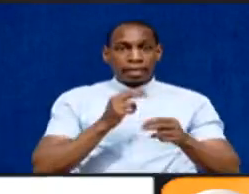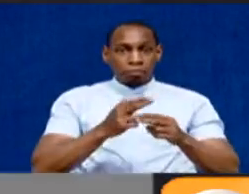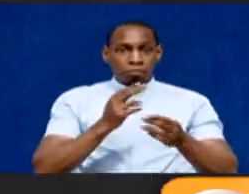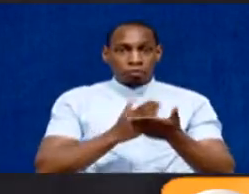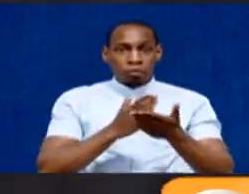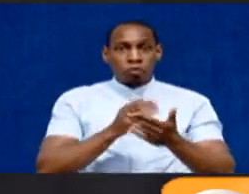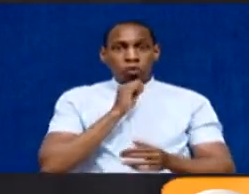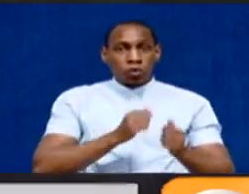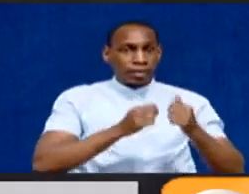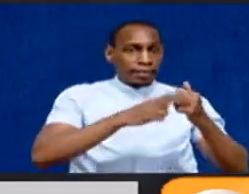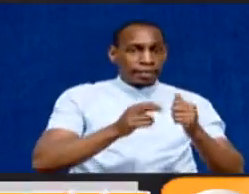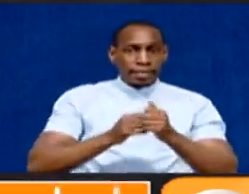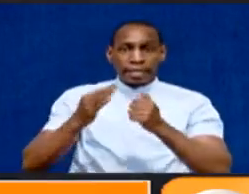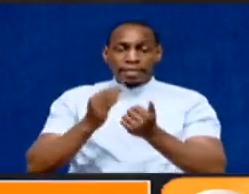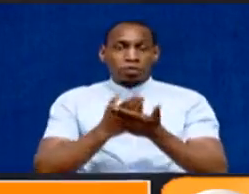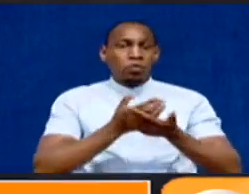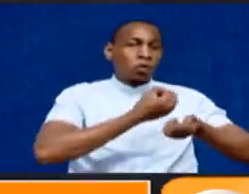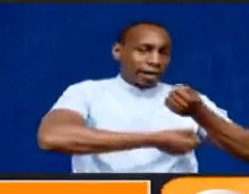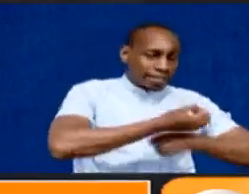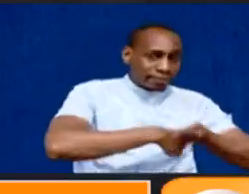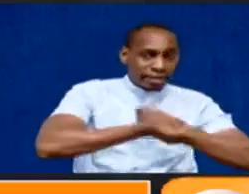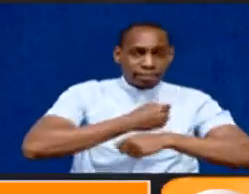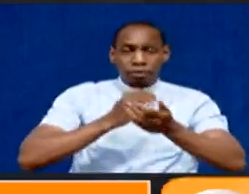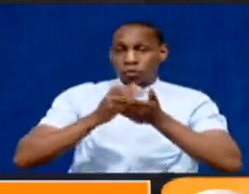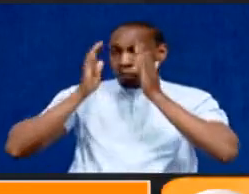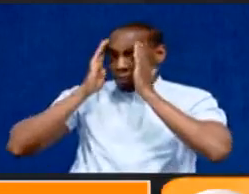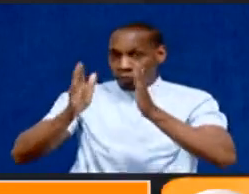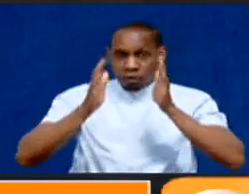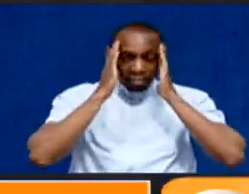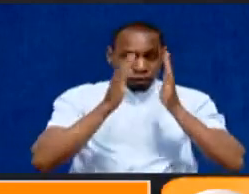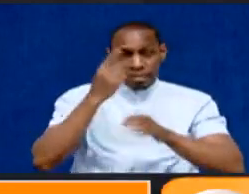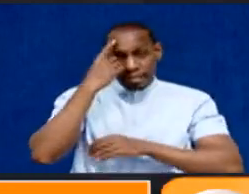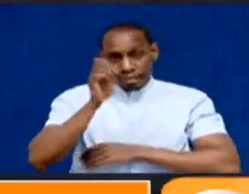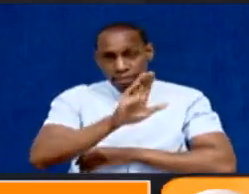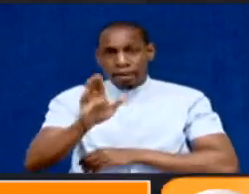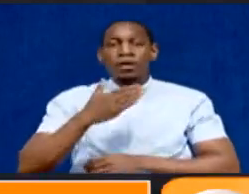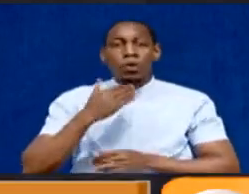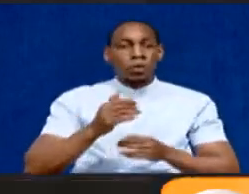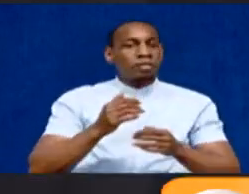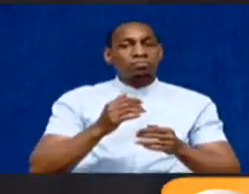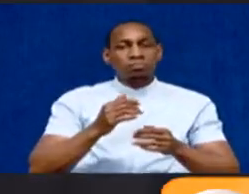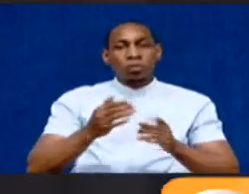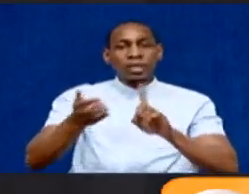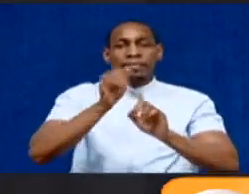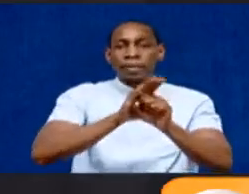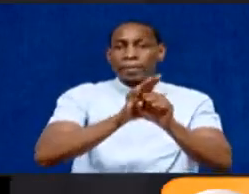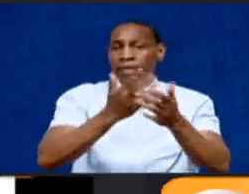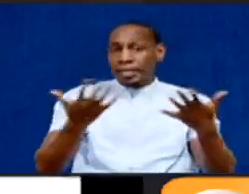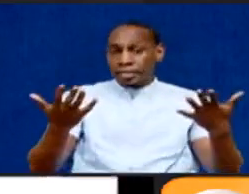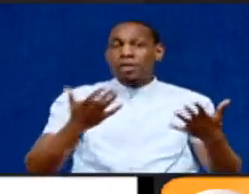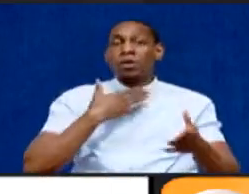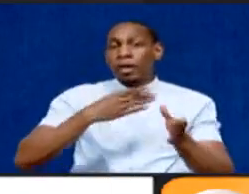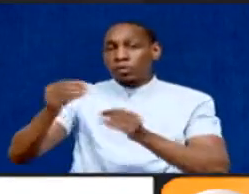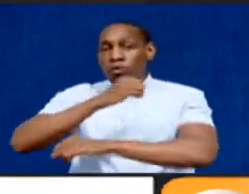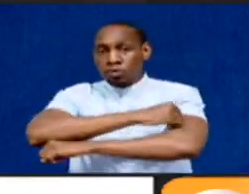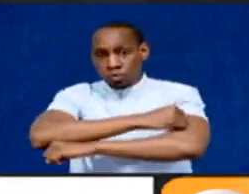age at 17, 18, is when, you know, you're focusing on your dreams. You want to be this, you want to be that, you want to go